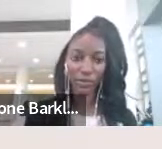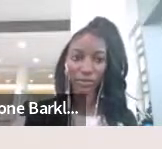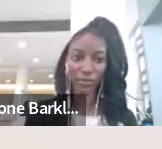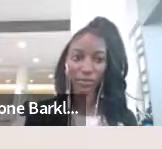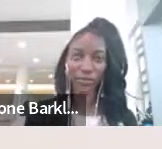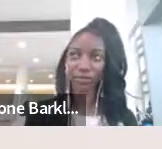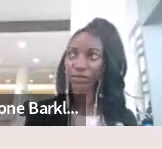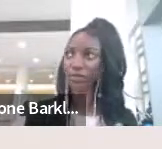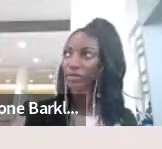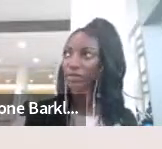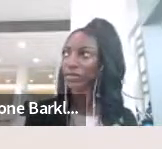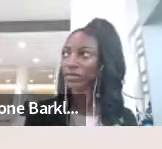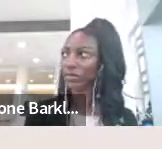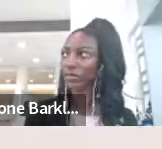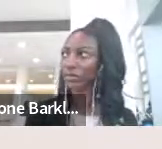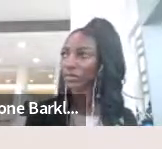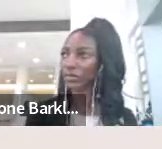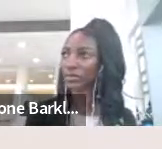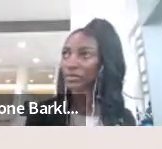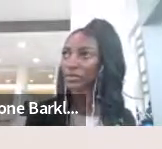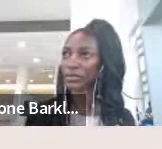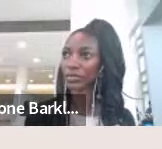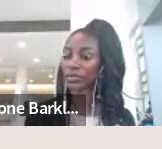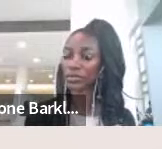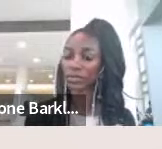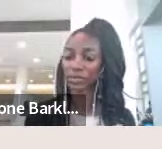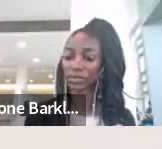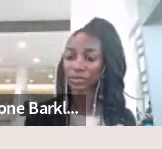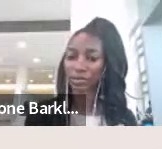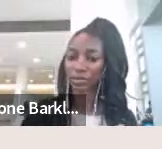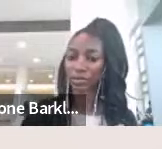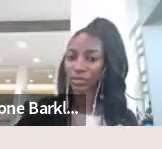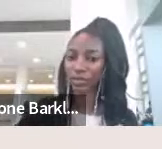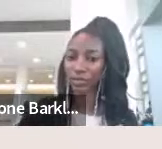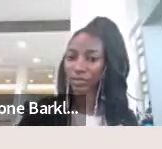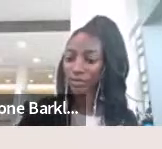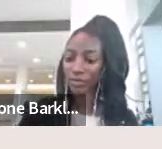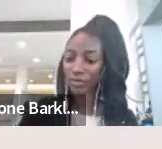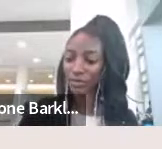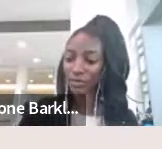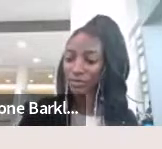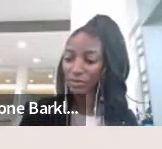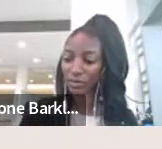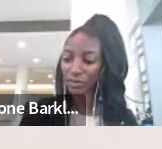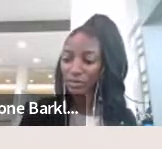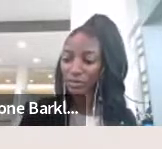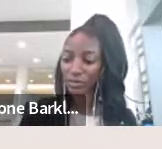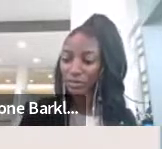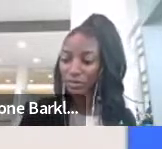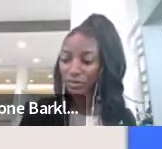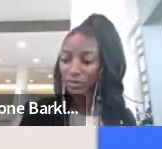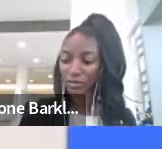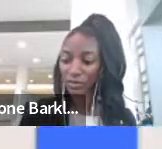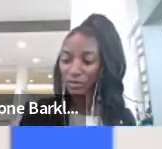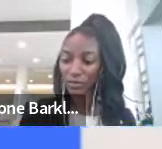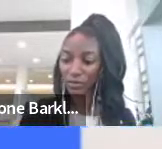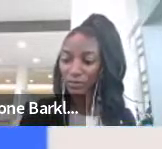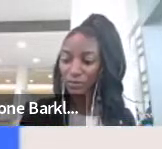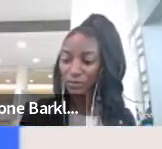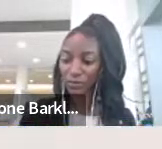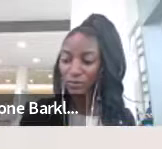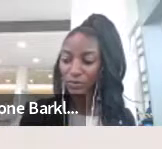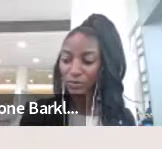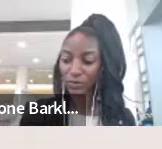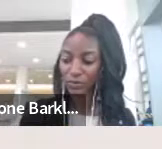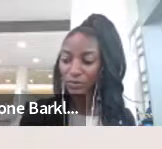the trash to the ocean. Improper or careless waste disposal is another big cause. Have you ever seen an overflowing trash